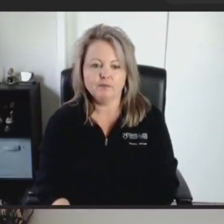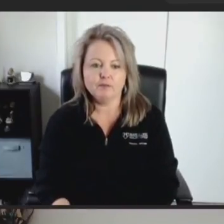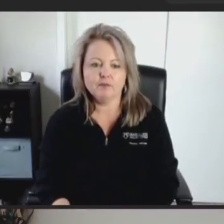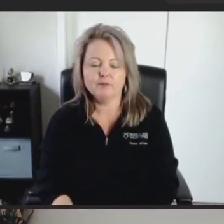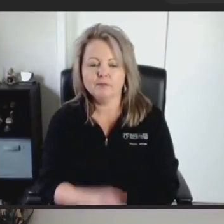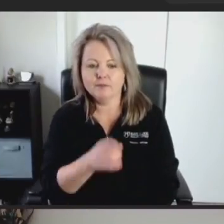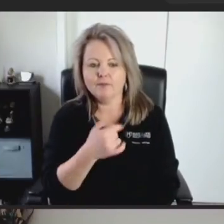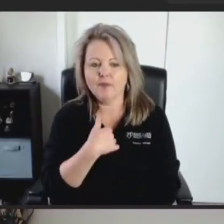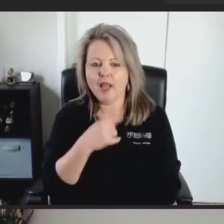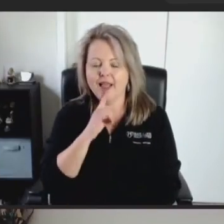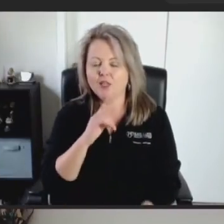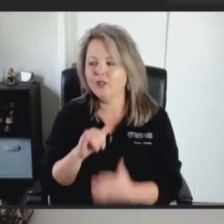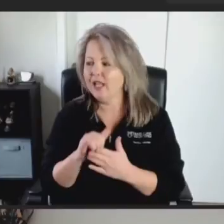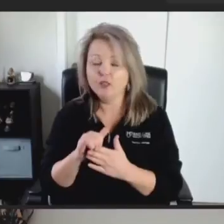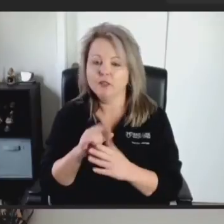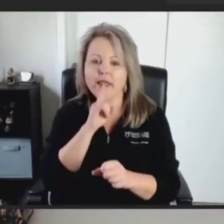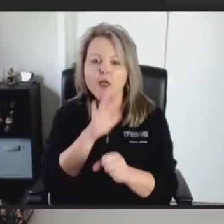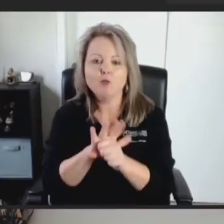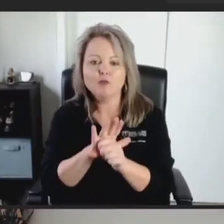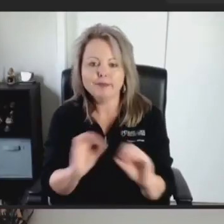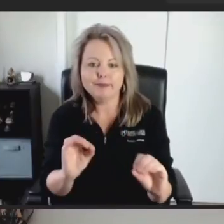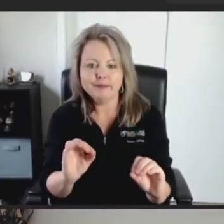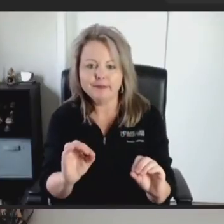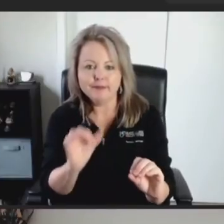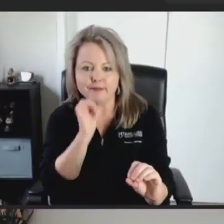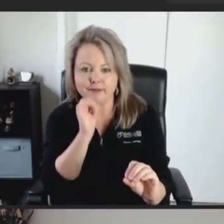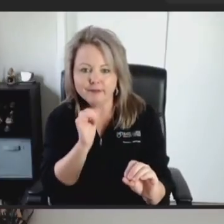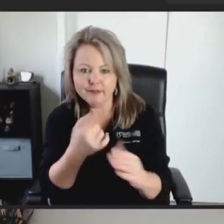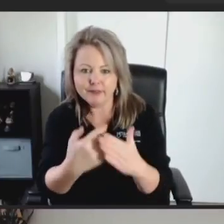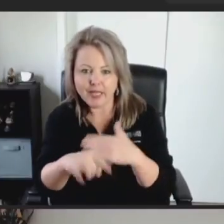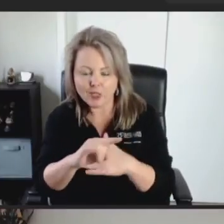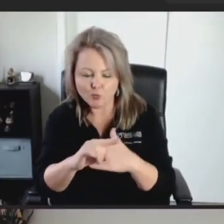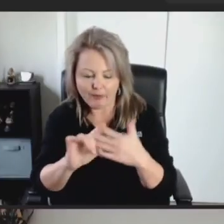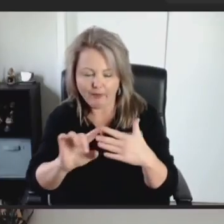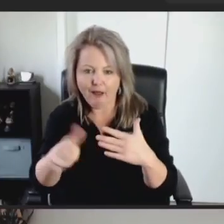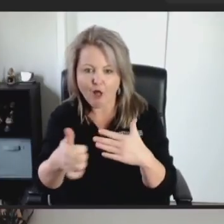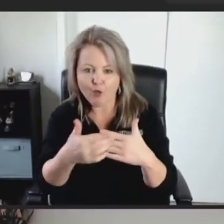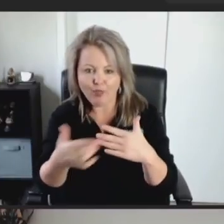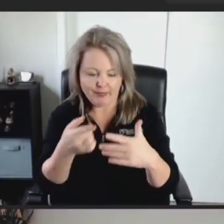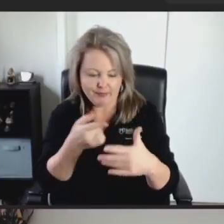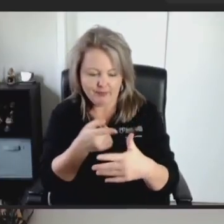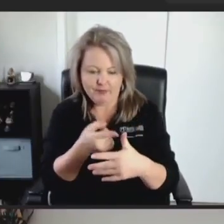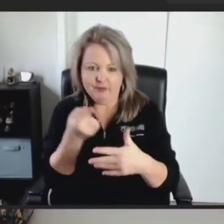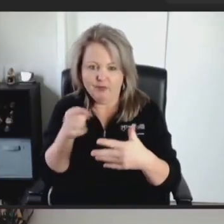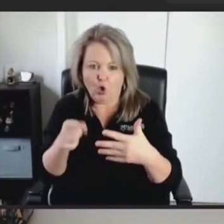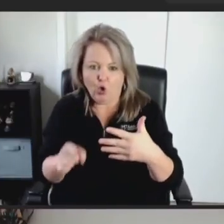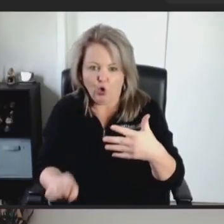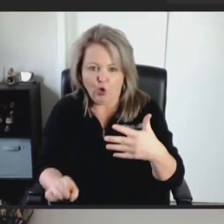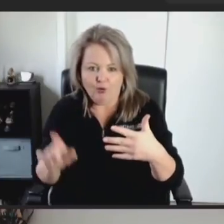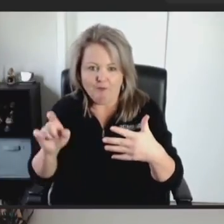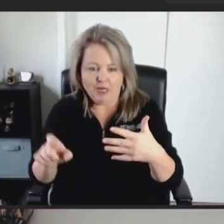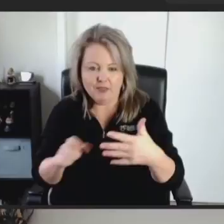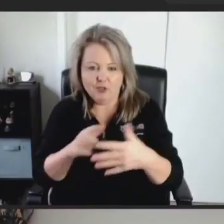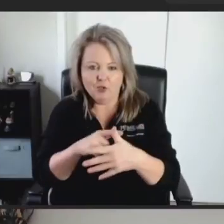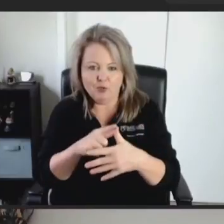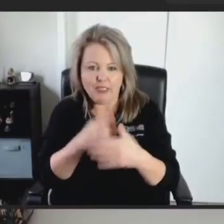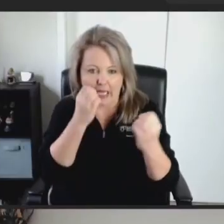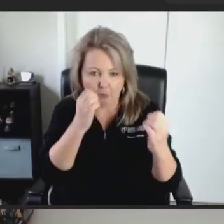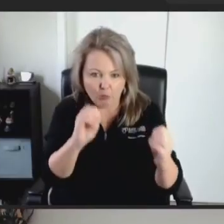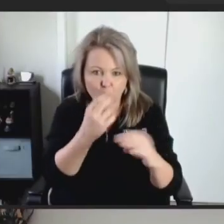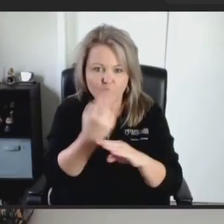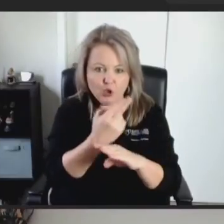I'll answer that. There's no guarantees of next week until these other things occur. So we need emergency